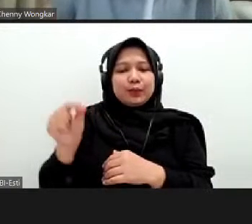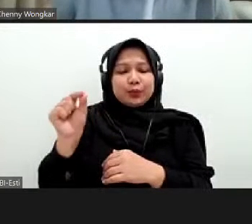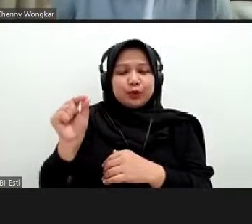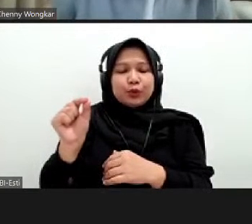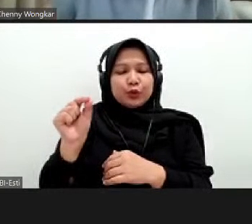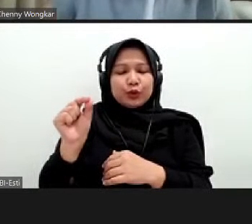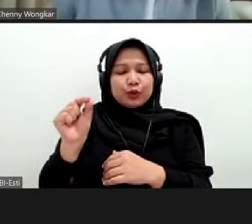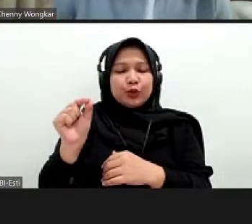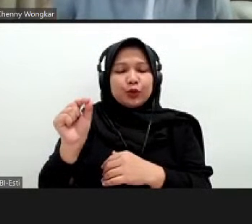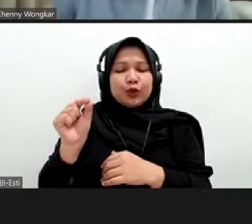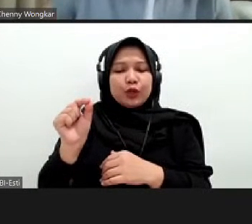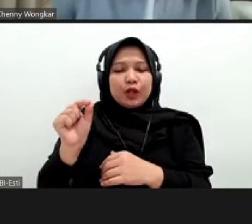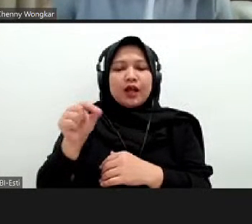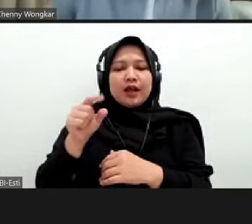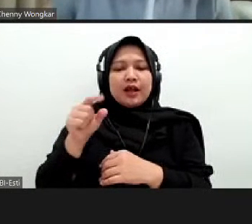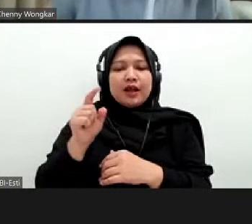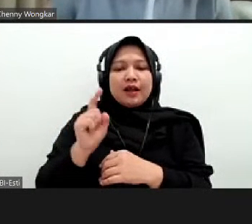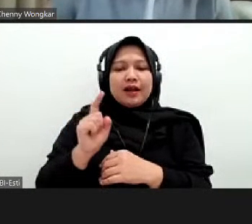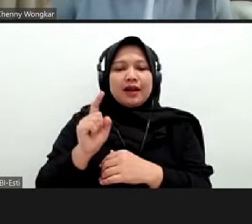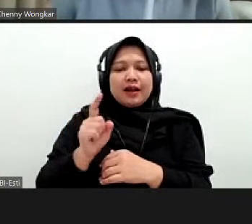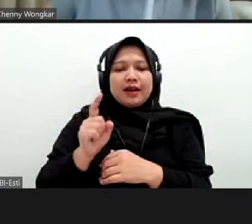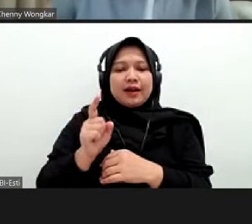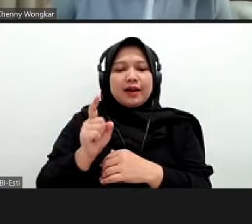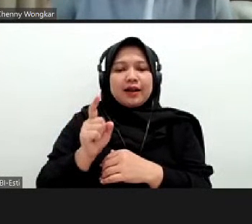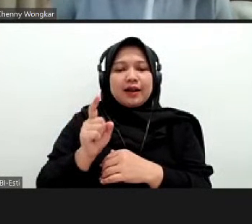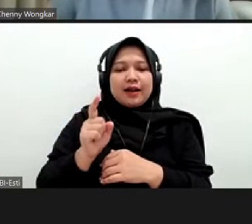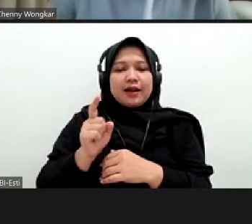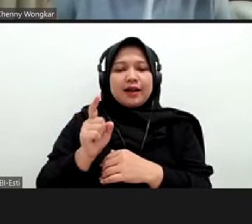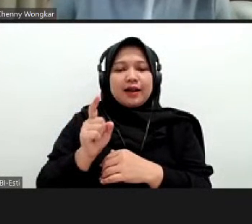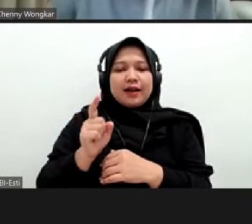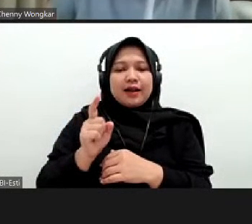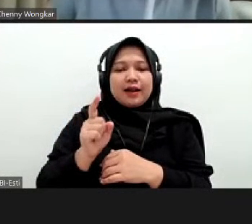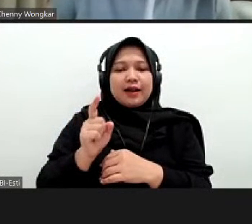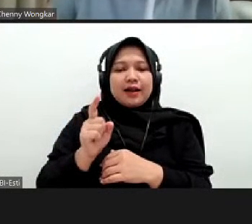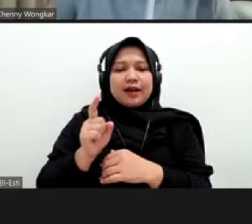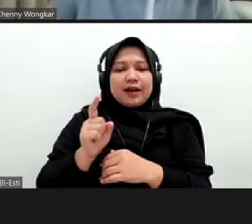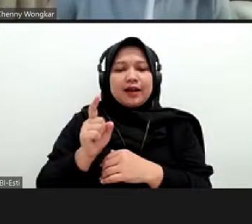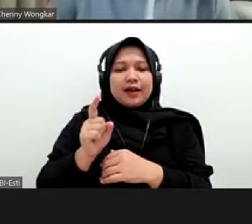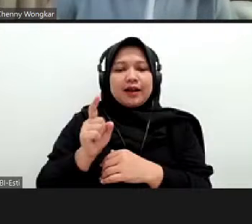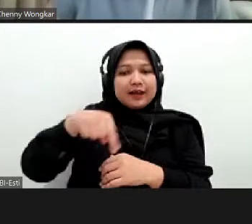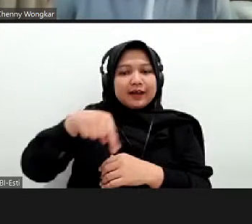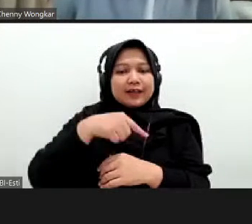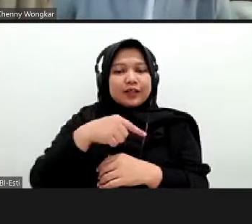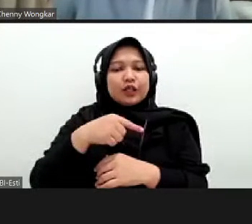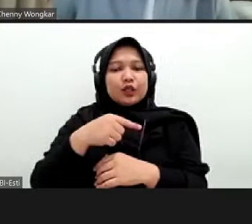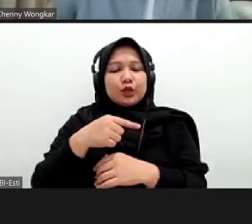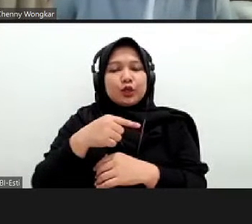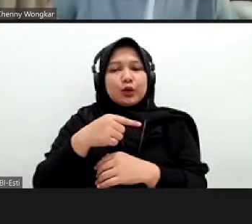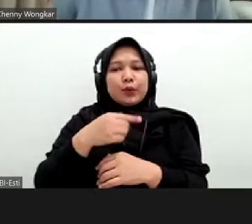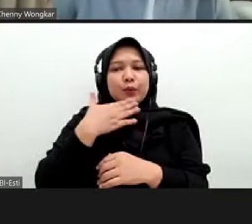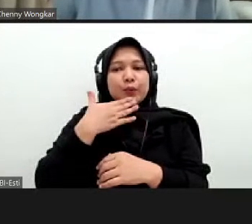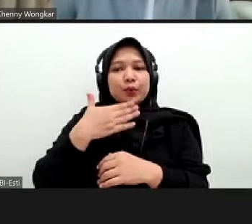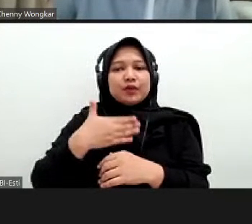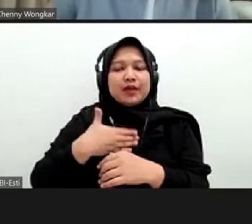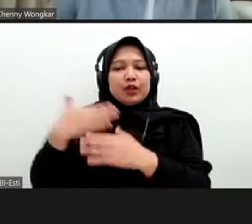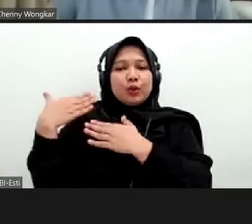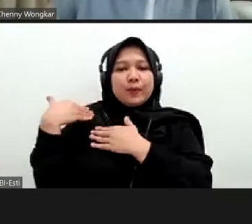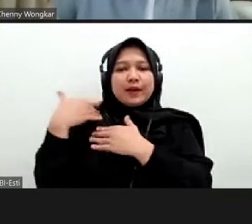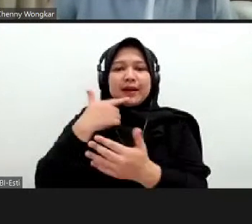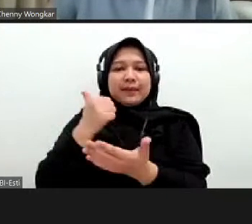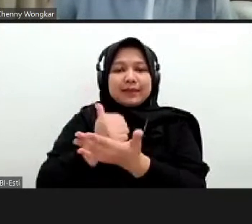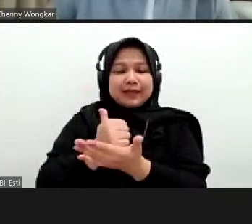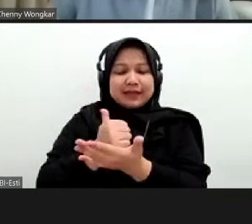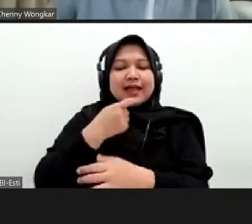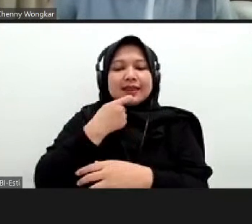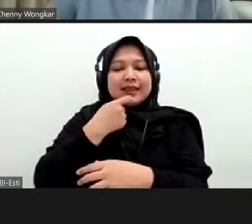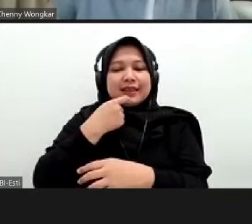role to play to raise the awareness of the impact of this kind of measures to the governments,